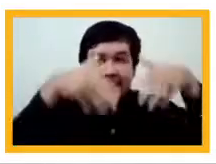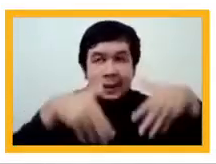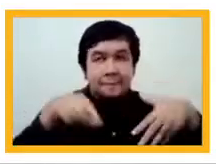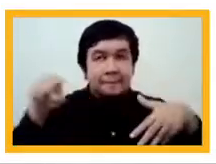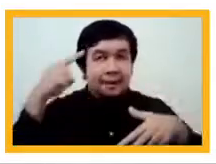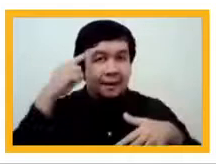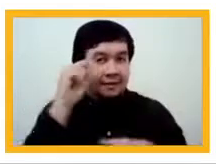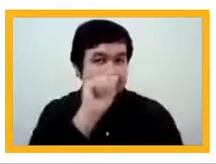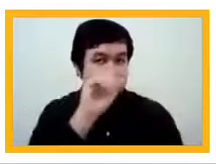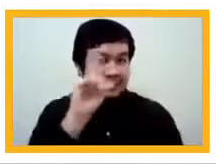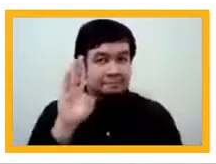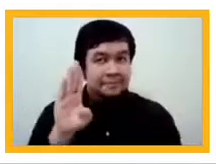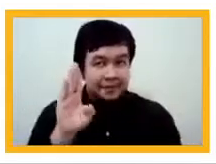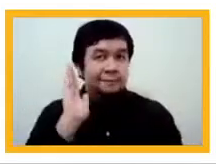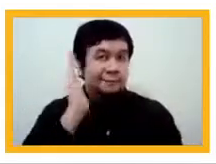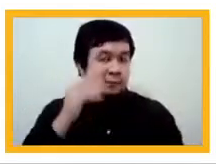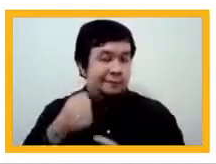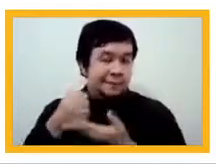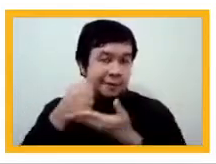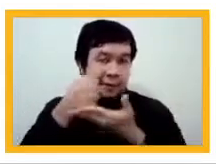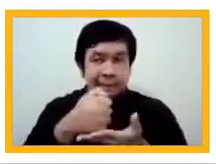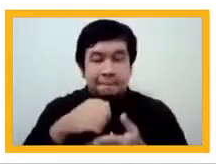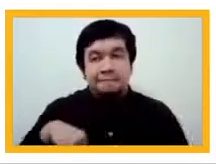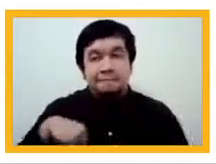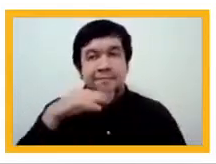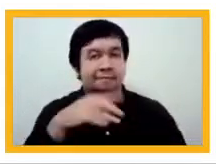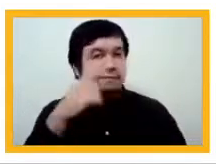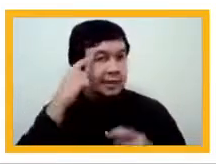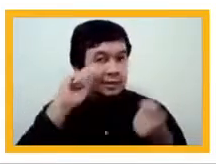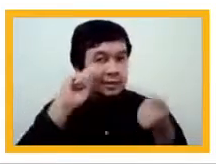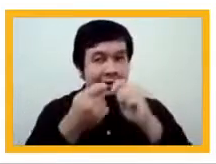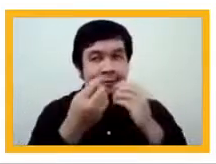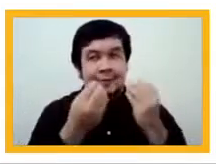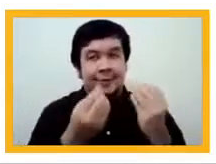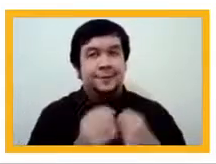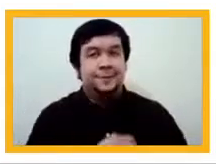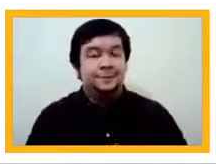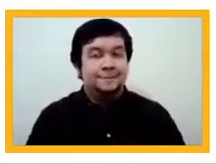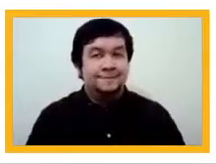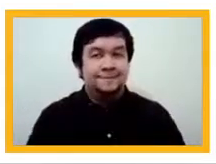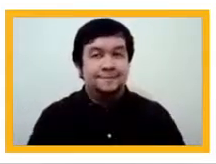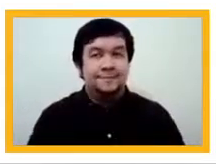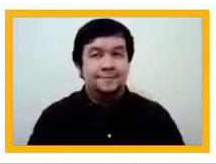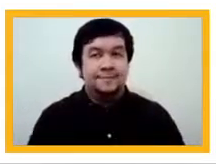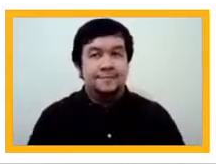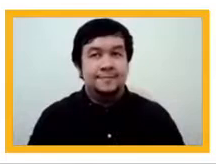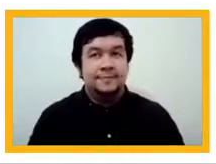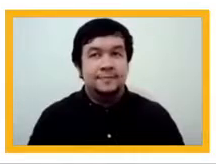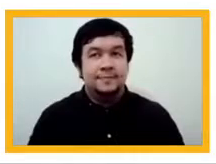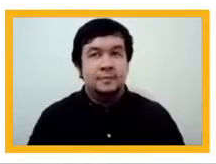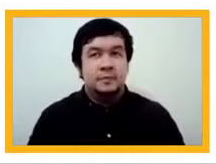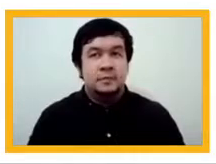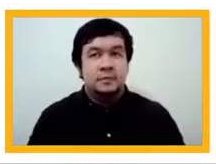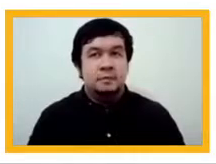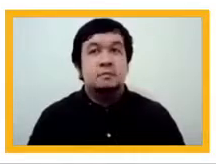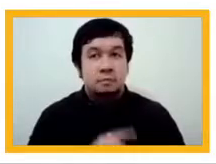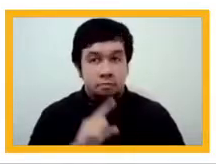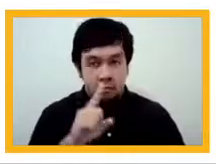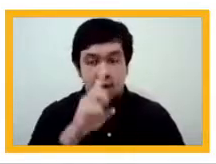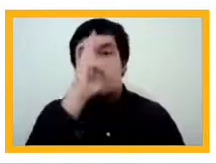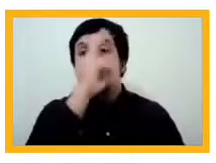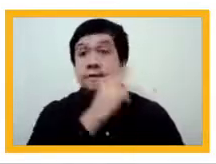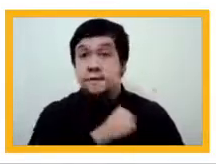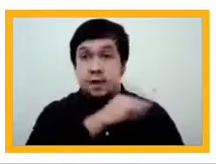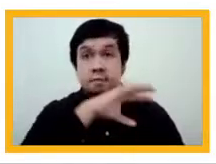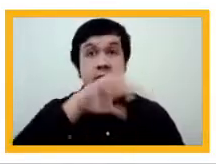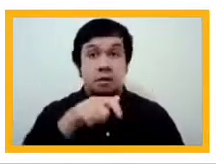this movement. And Vietnam Vietnam can be suggested the ecosystem, the startup